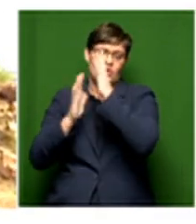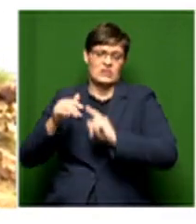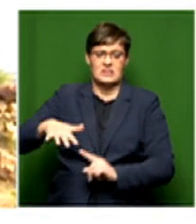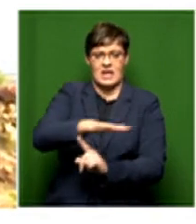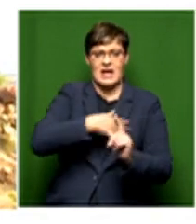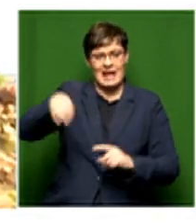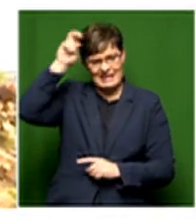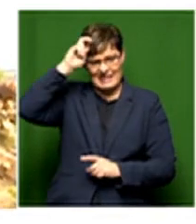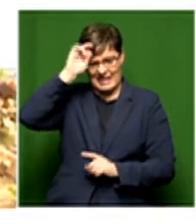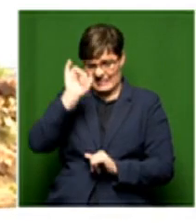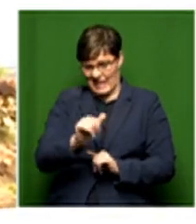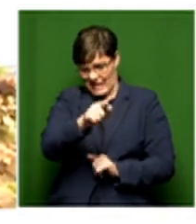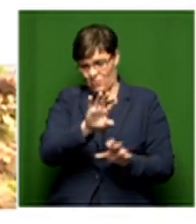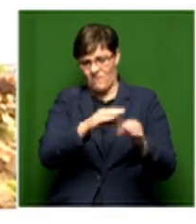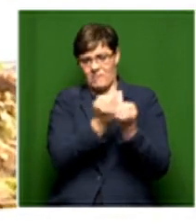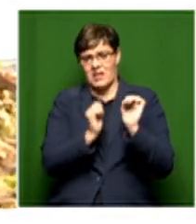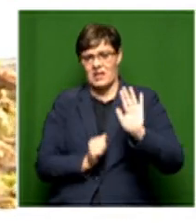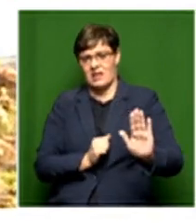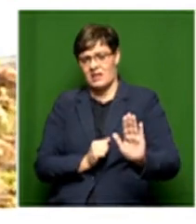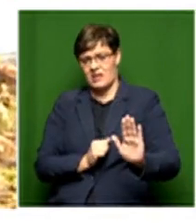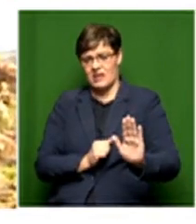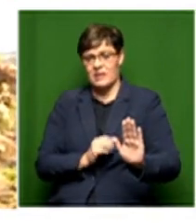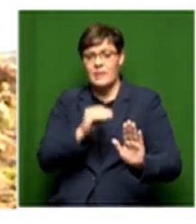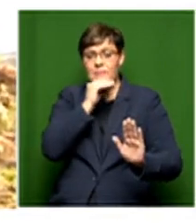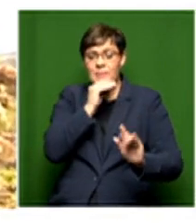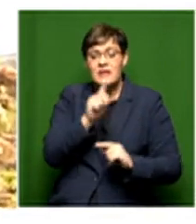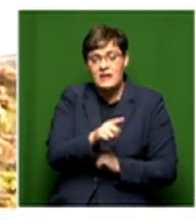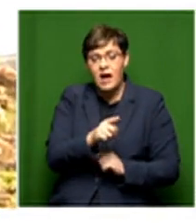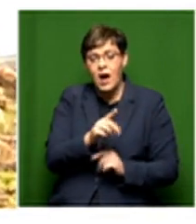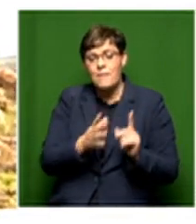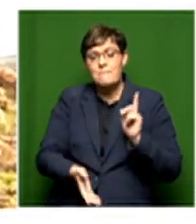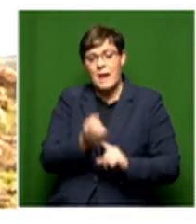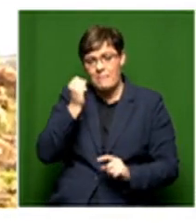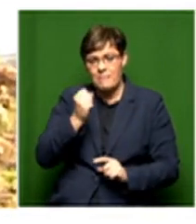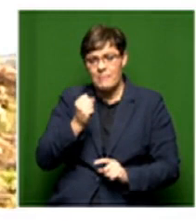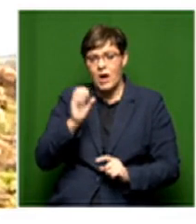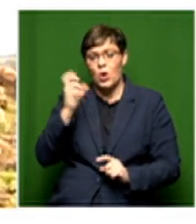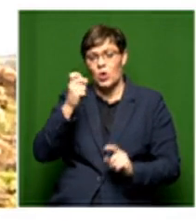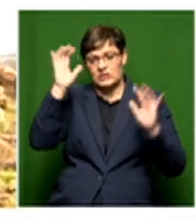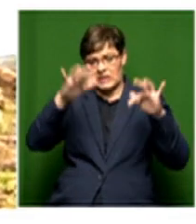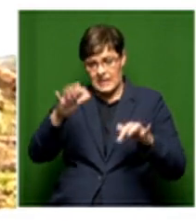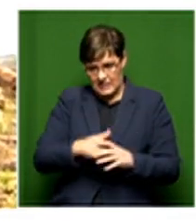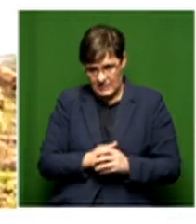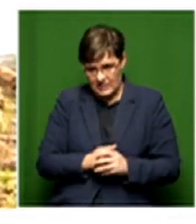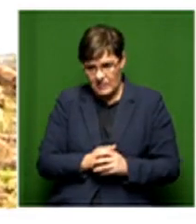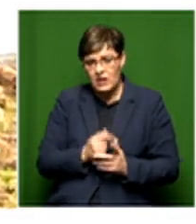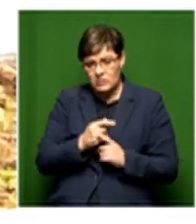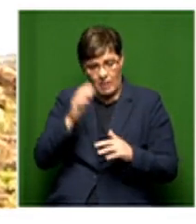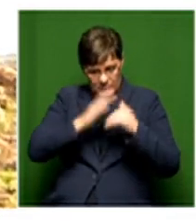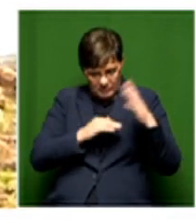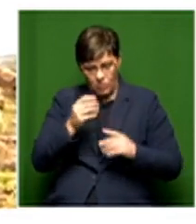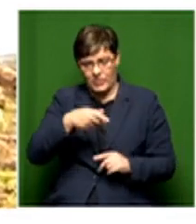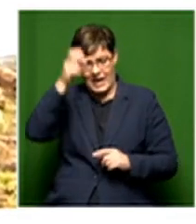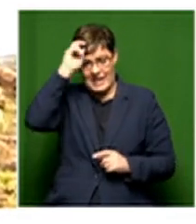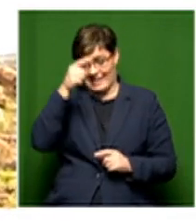It's where the king lived up on top with his family. Meaning that it's where they discovered the golden rhino, because golden rhino was to be buried with the king of